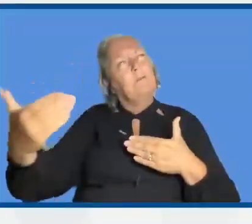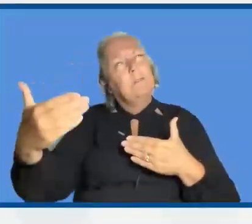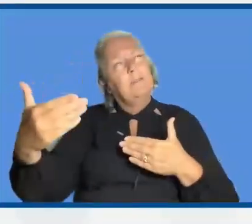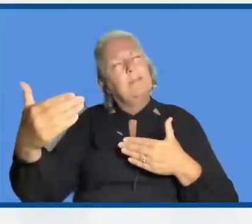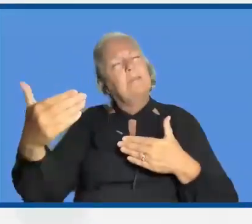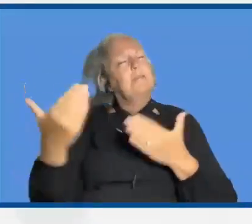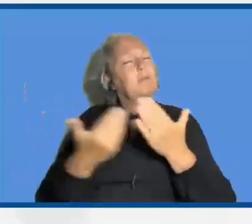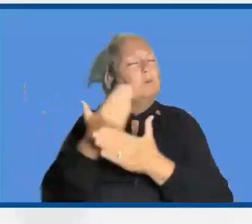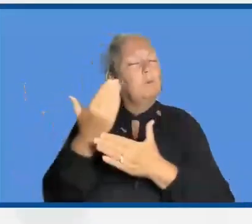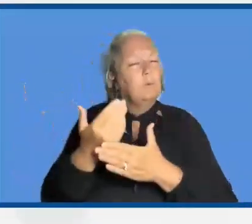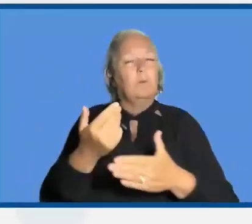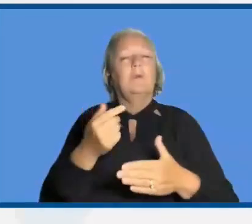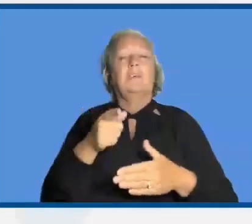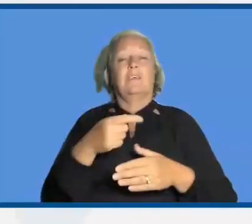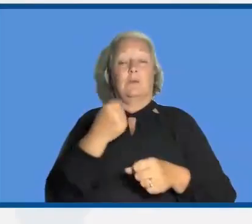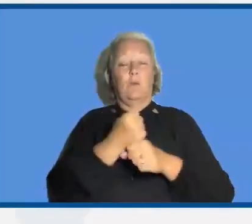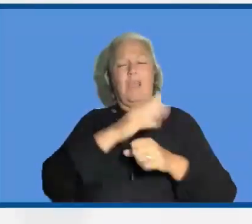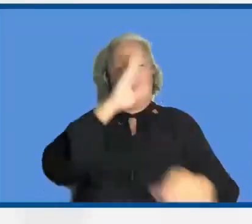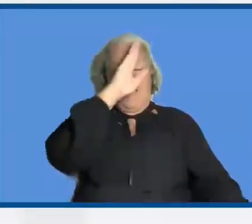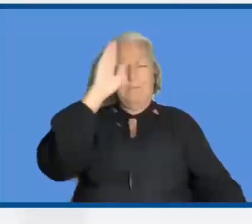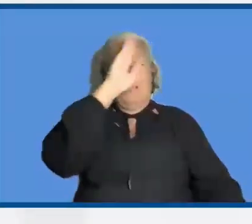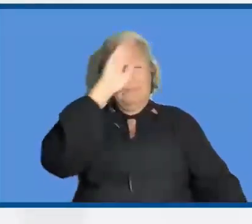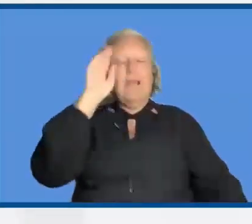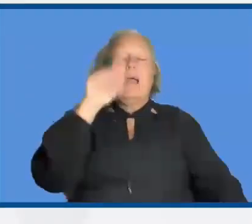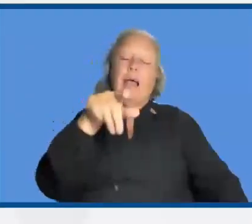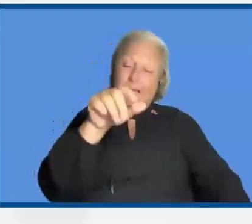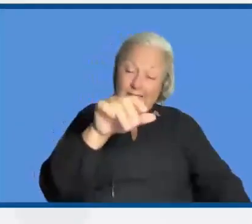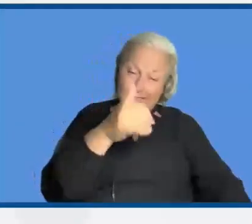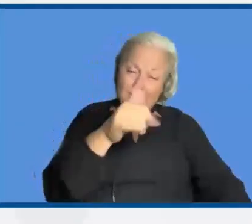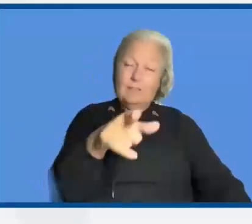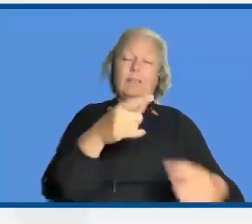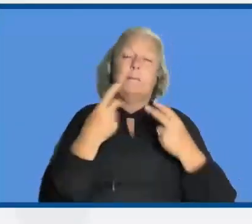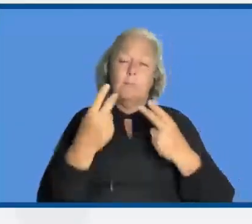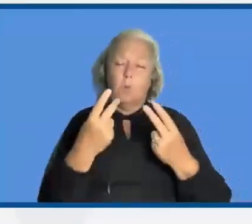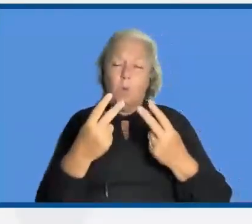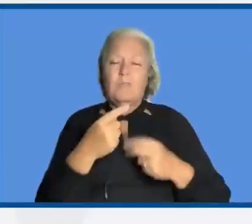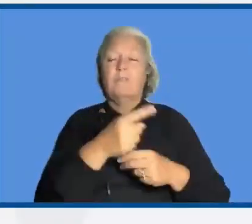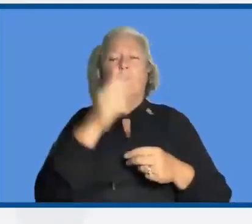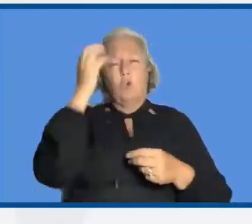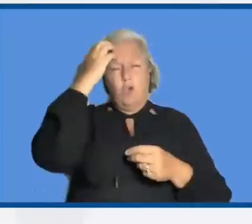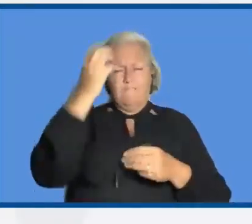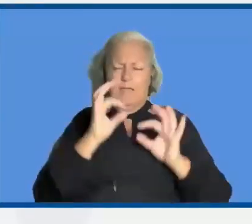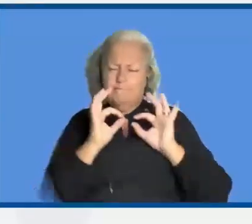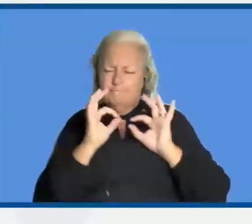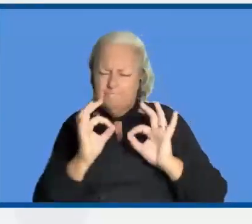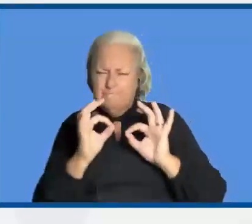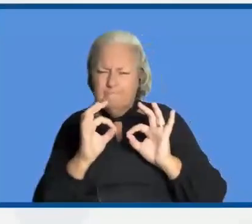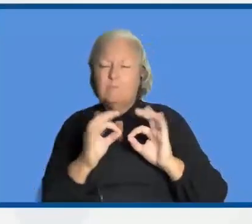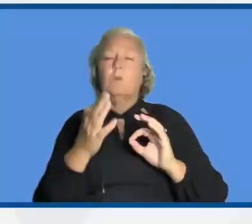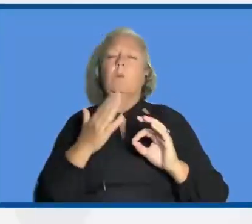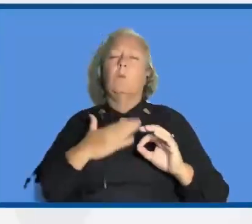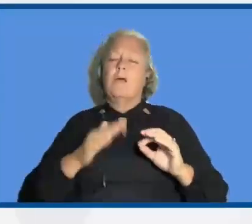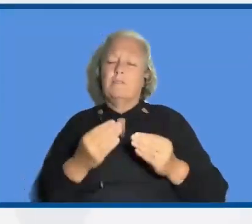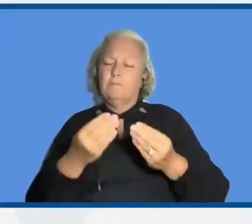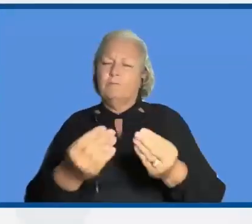work from the academia. The academia is extremely important. The government is decisive for providing guidelines and